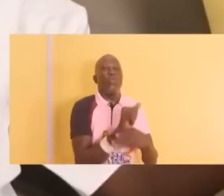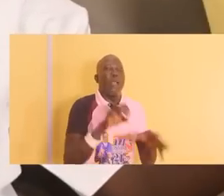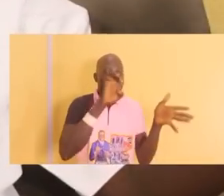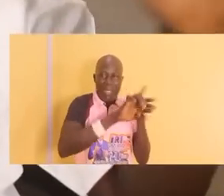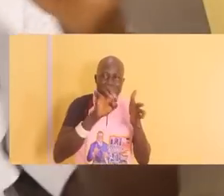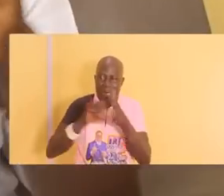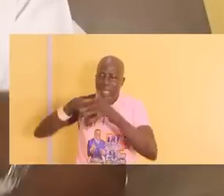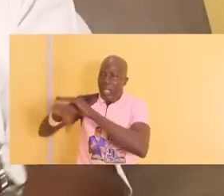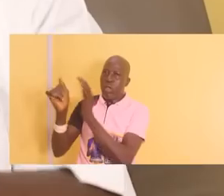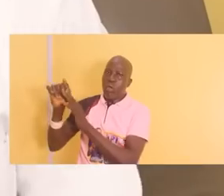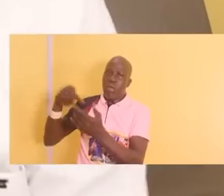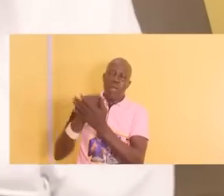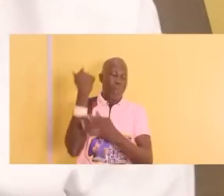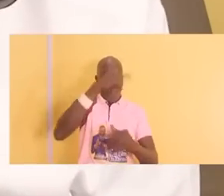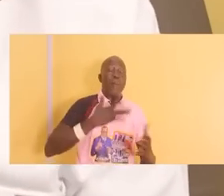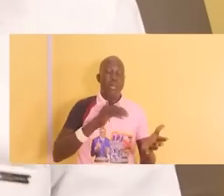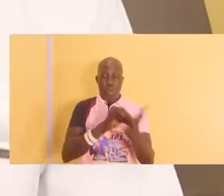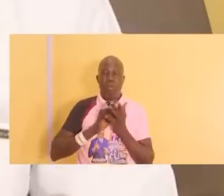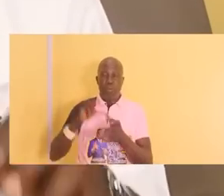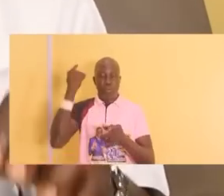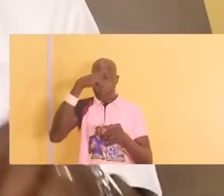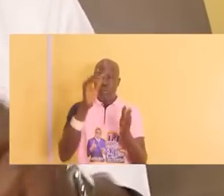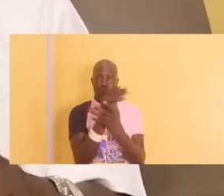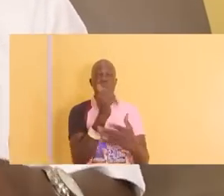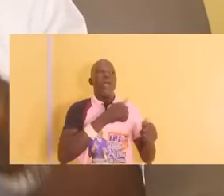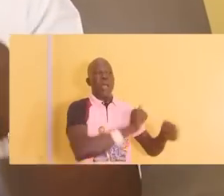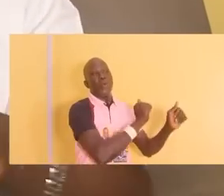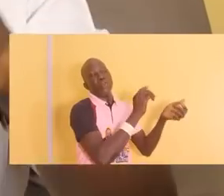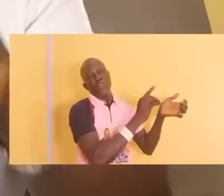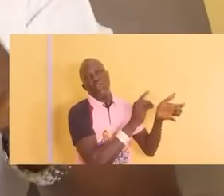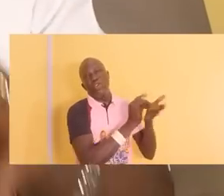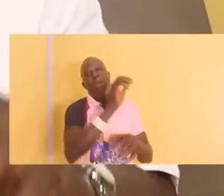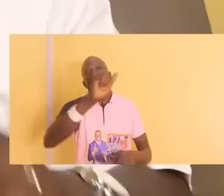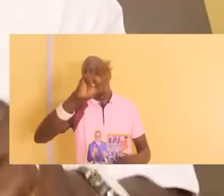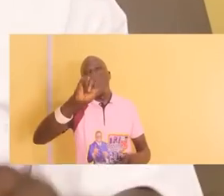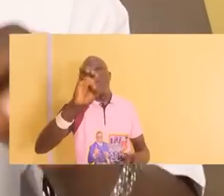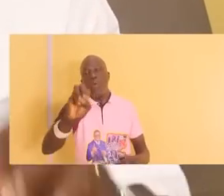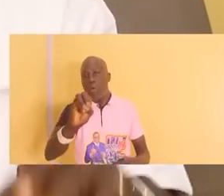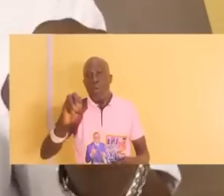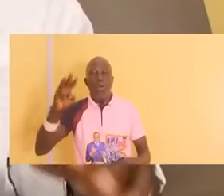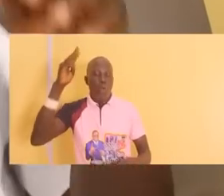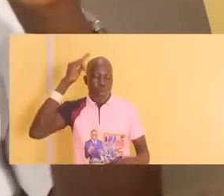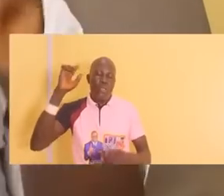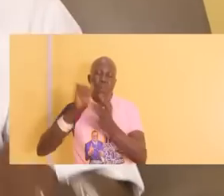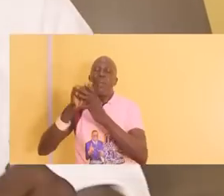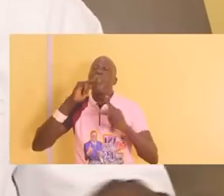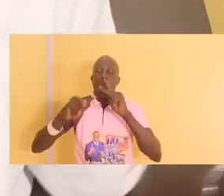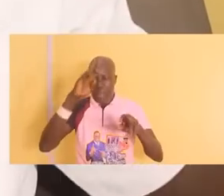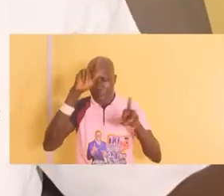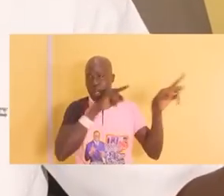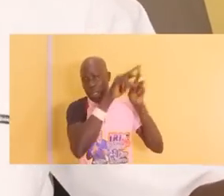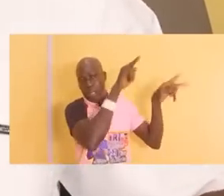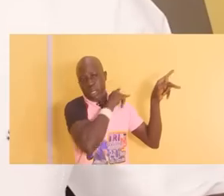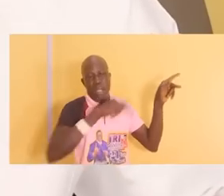account what gun for the Facebook temi my own Facebook to ja post to doctor SMO Mustafa JP